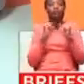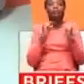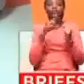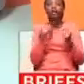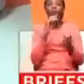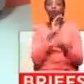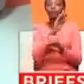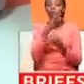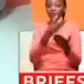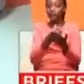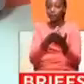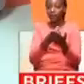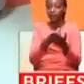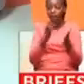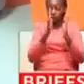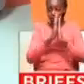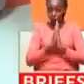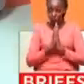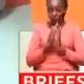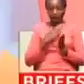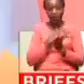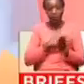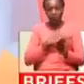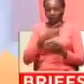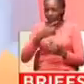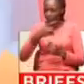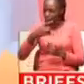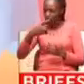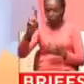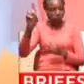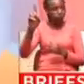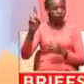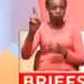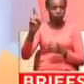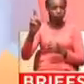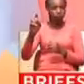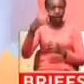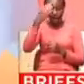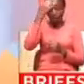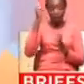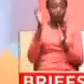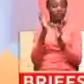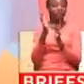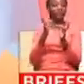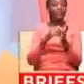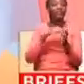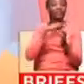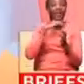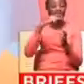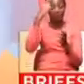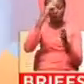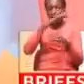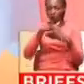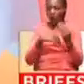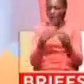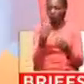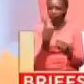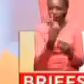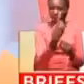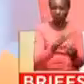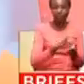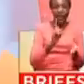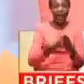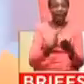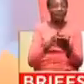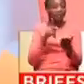you for money for your deliverance, you need to run out of that place, because Jesus died for everyone and he did not charge